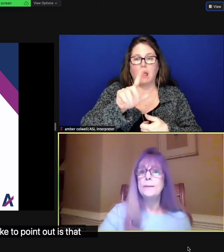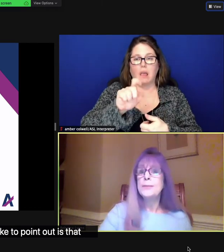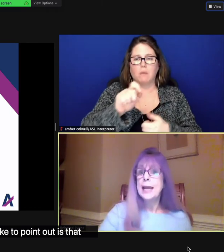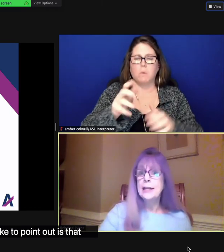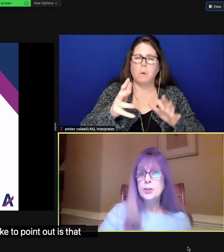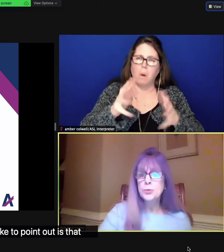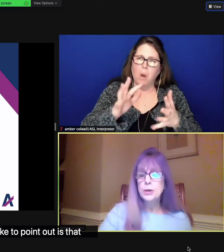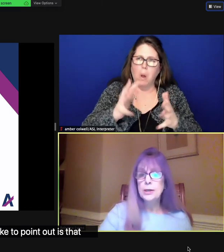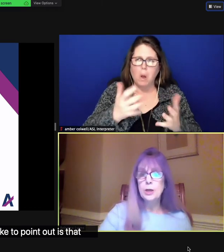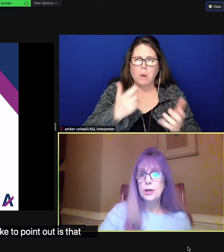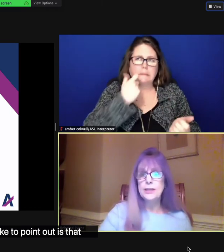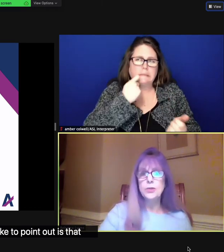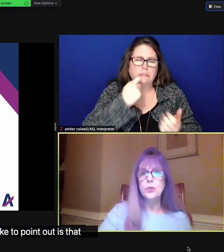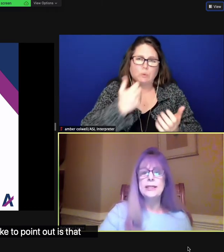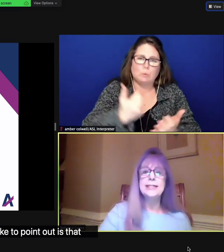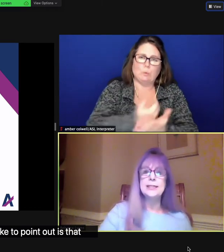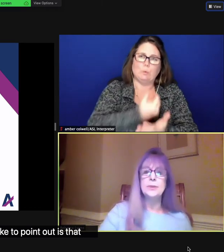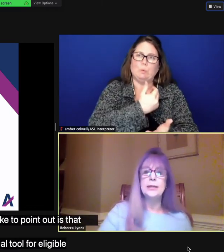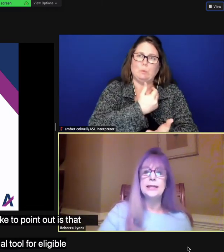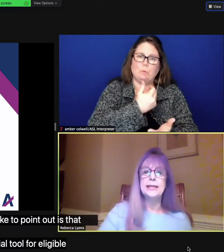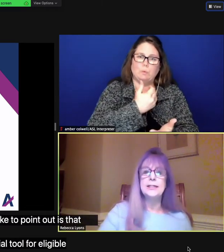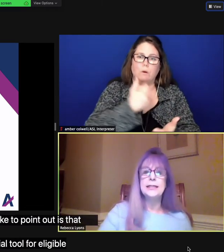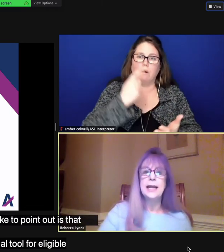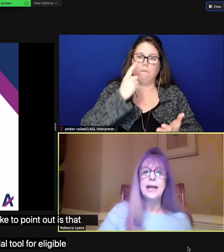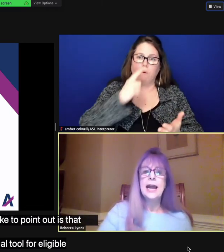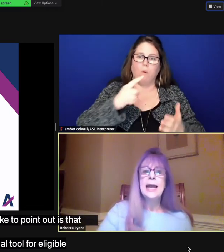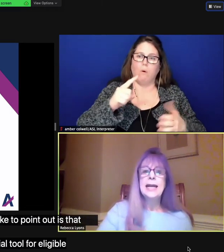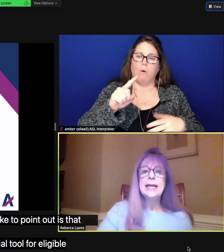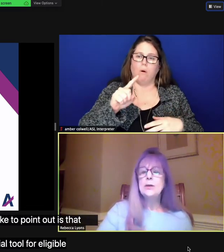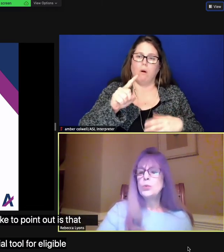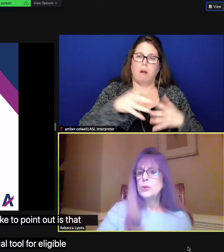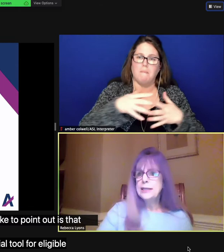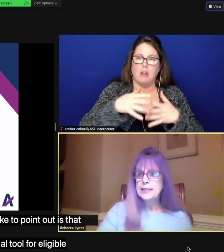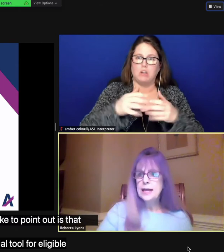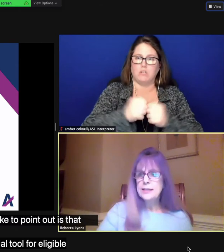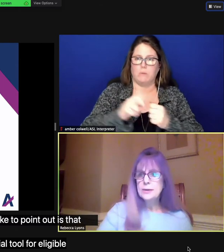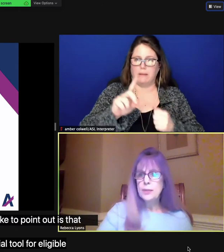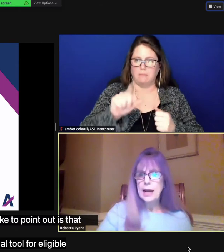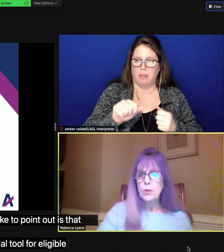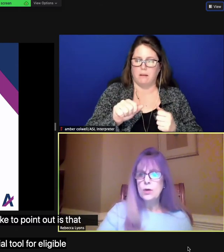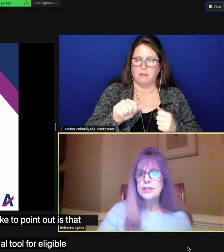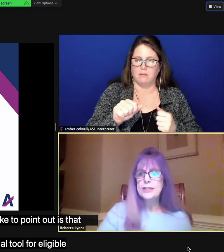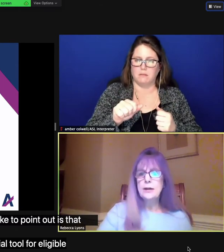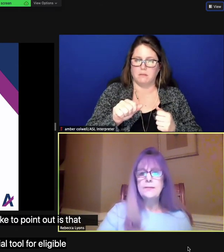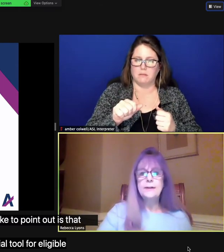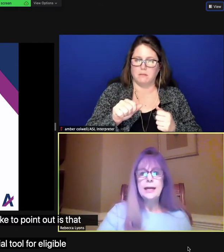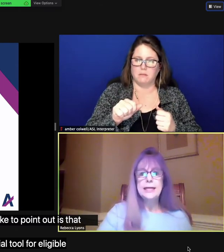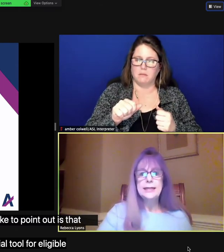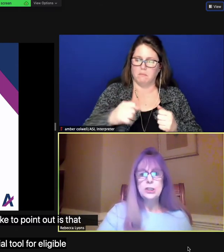for eligible Americans with disabilities. It really does empower